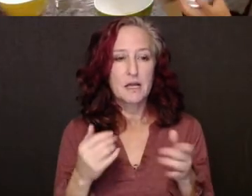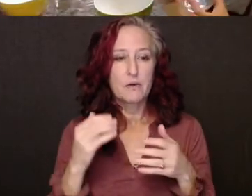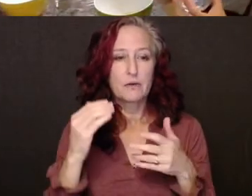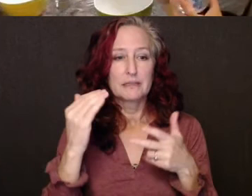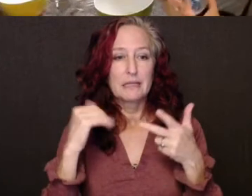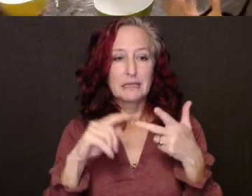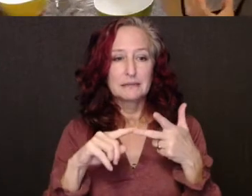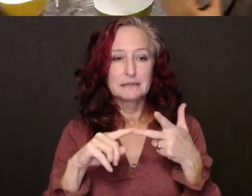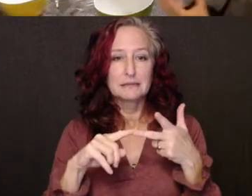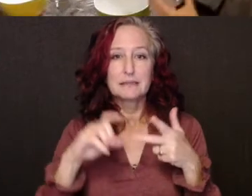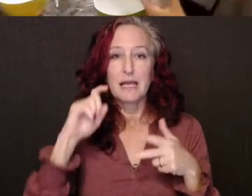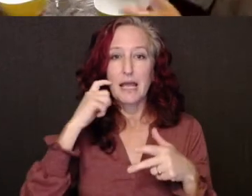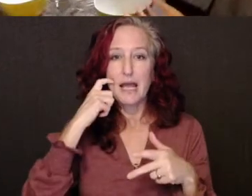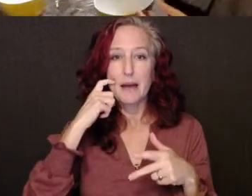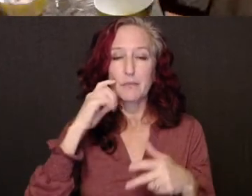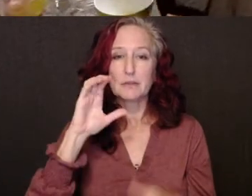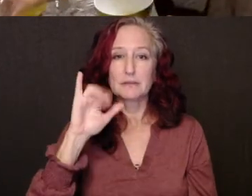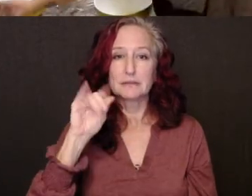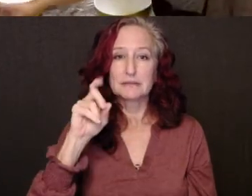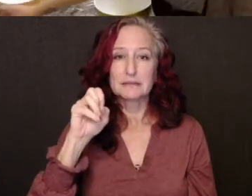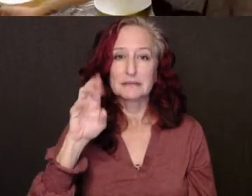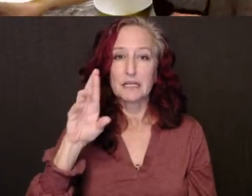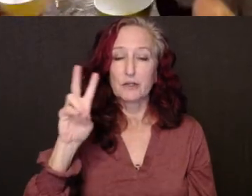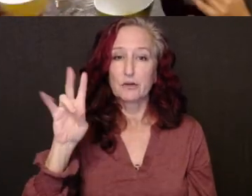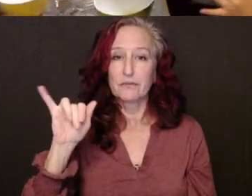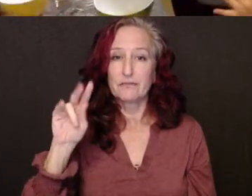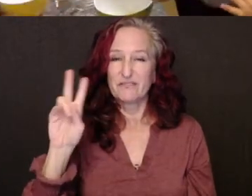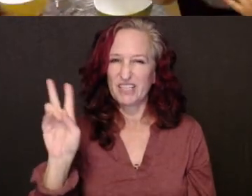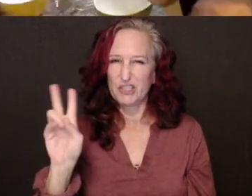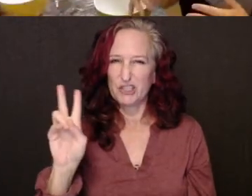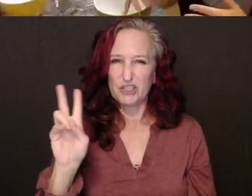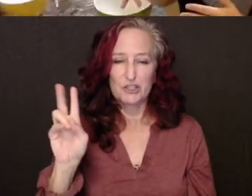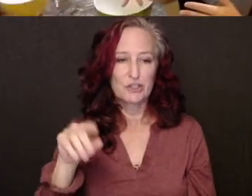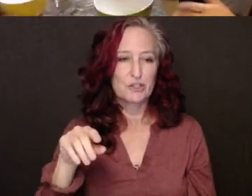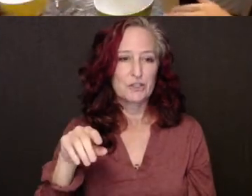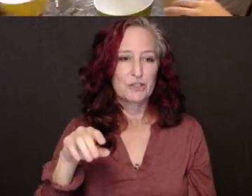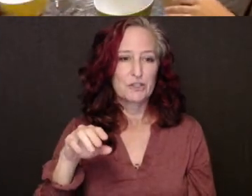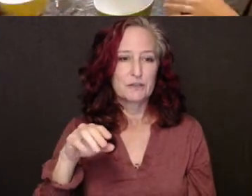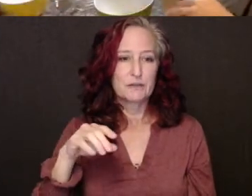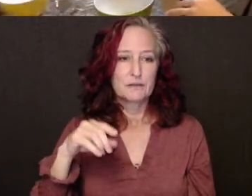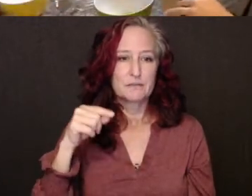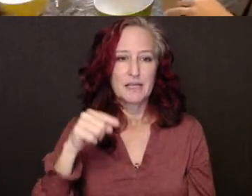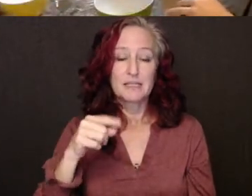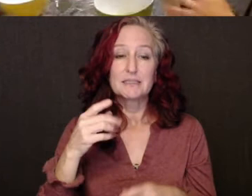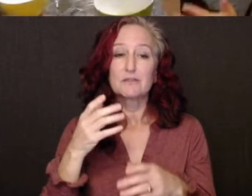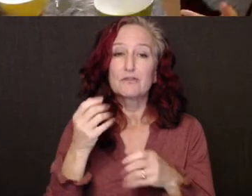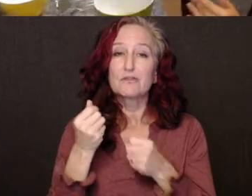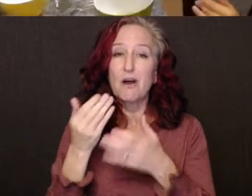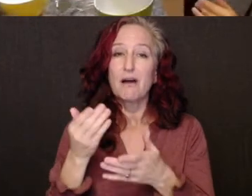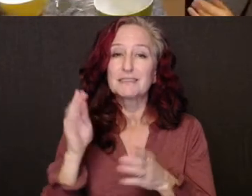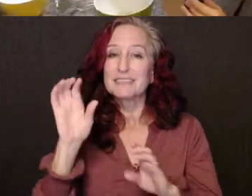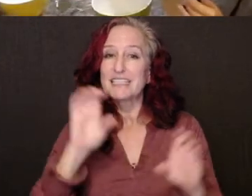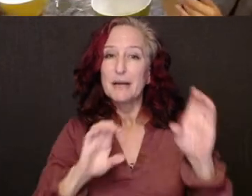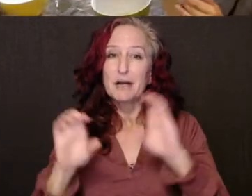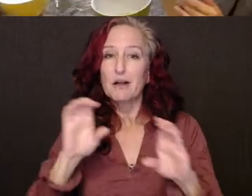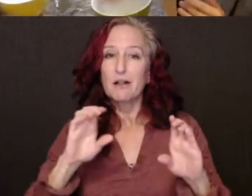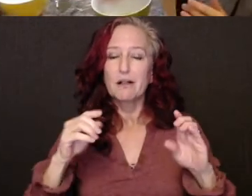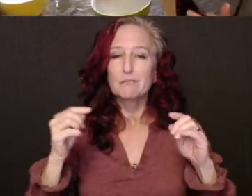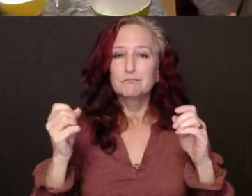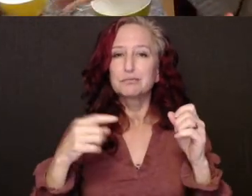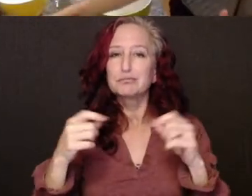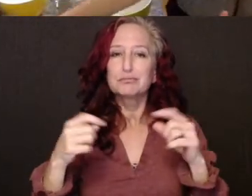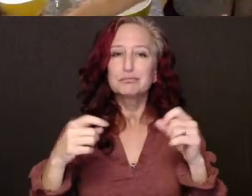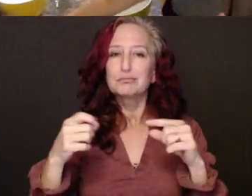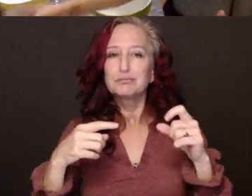didn't eliminate those bubbles, those gas bubbles, but that actually increases the texture of the treat. Huh. So